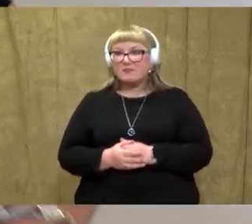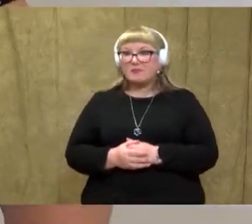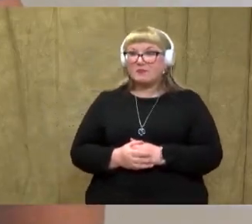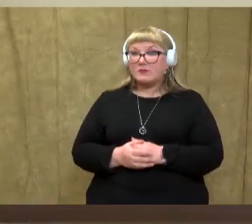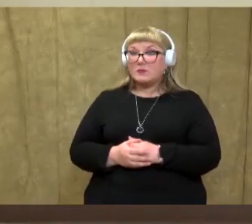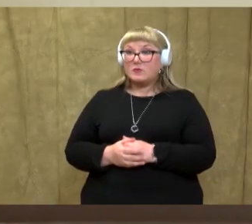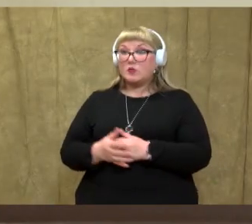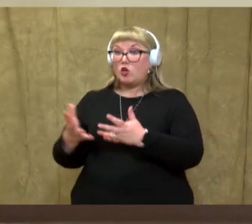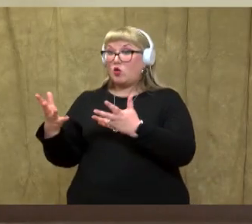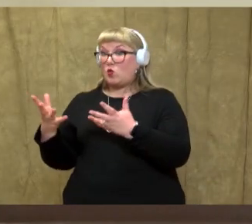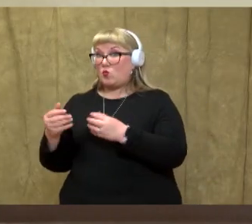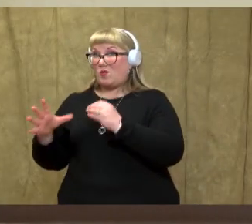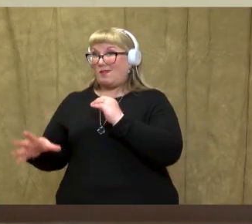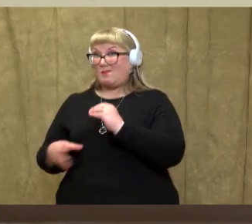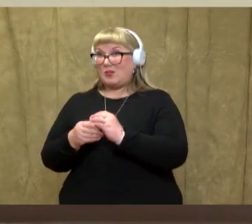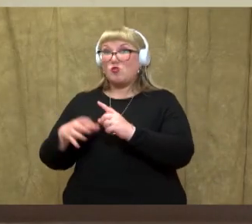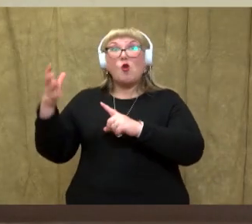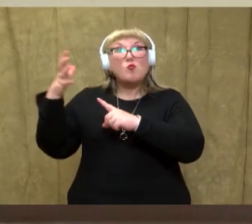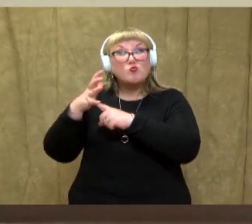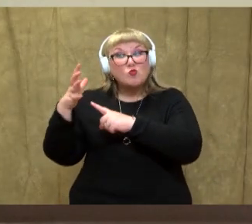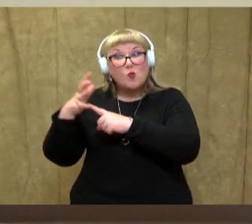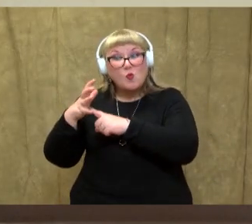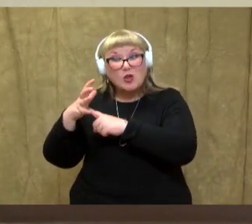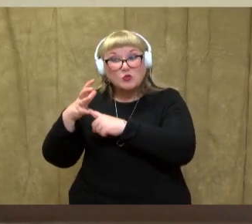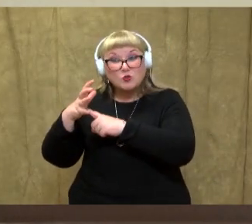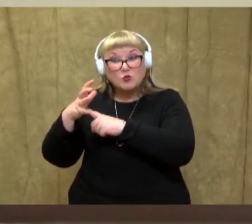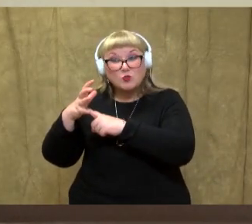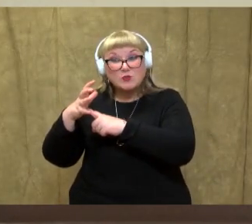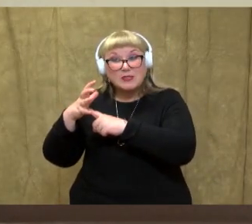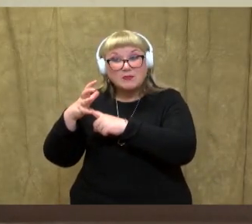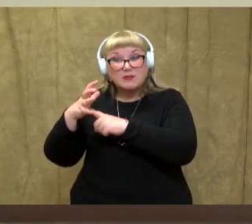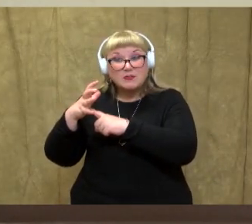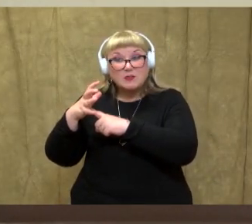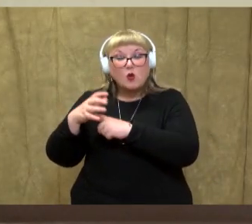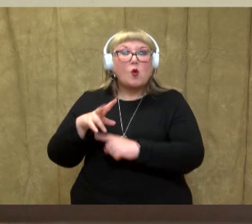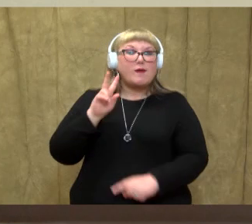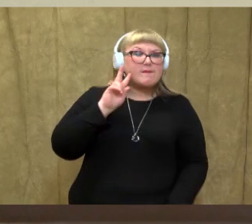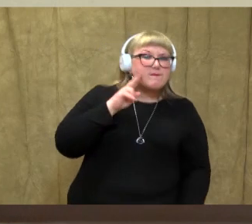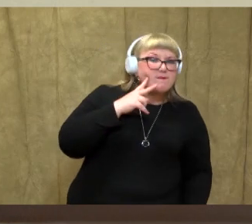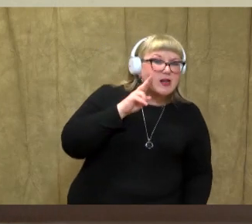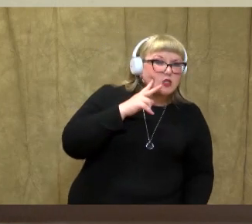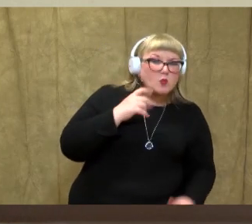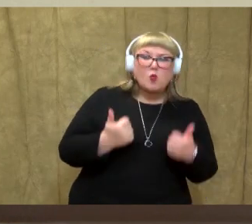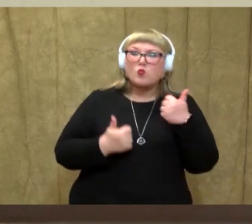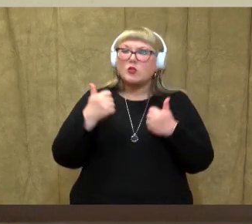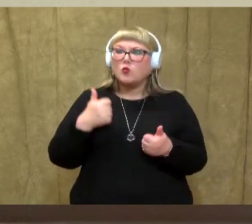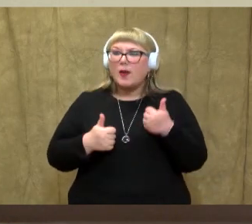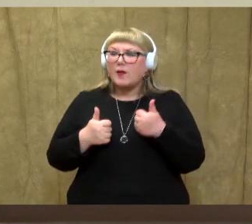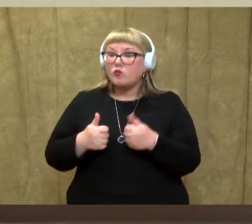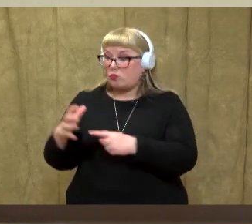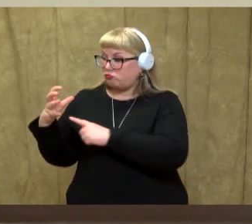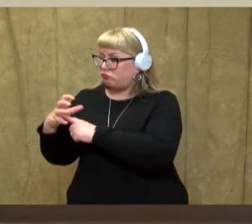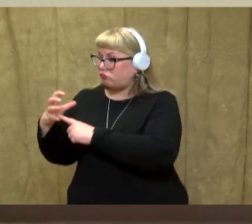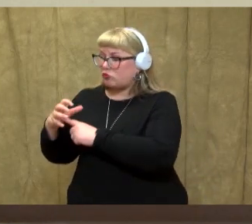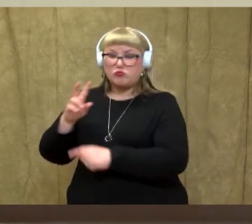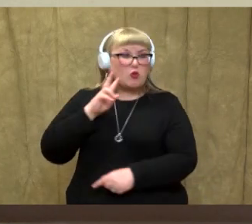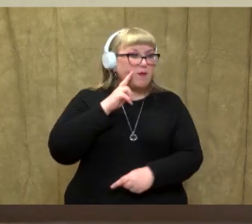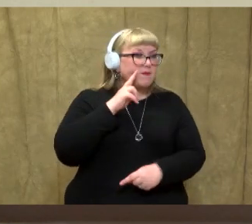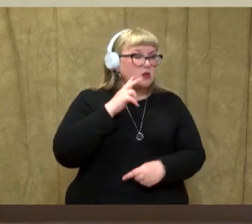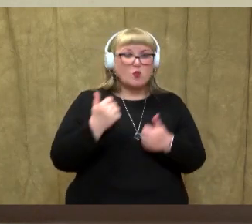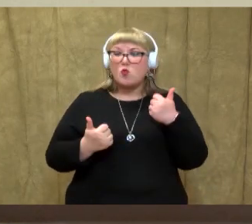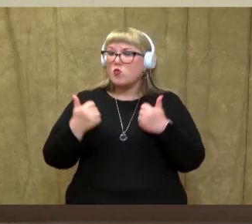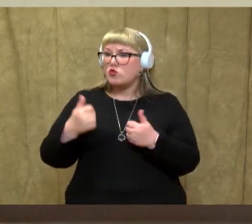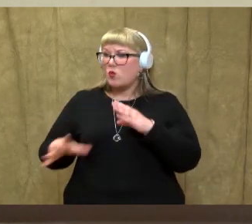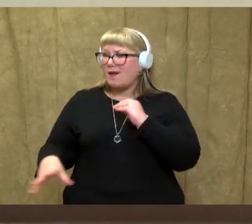Would you like to add mushrooms or vegetables to our pizza?